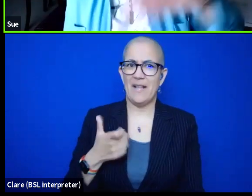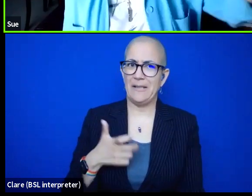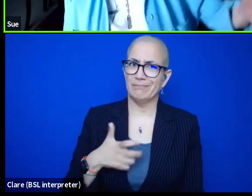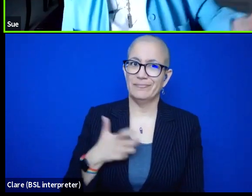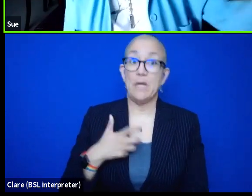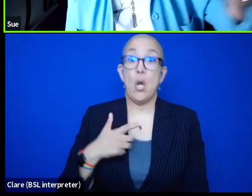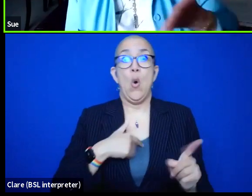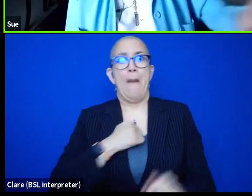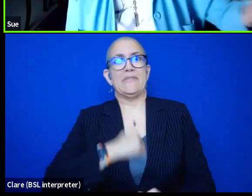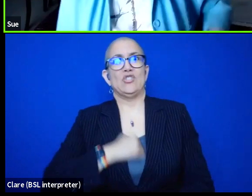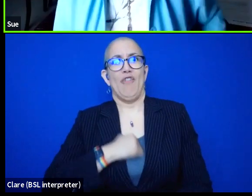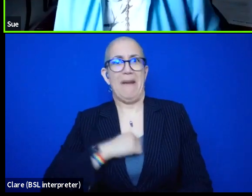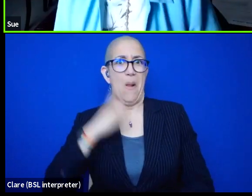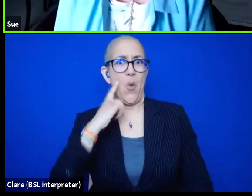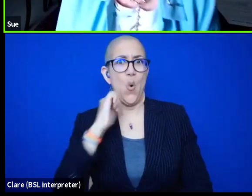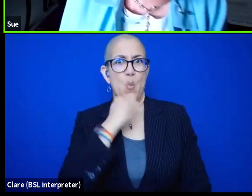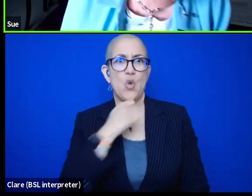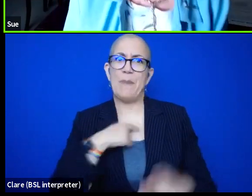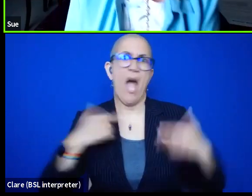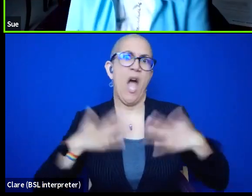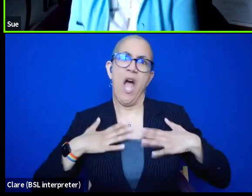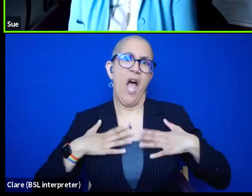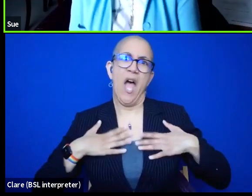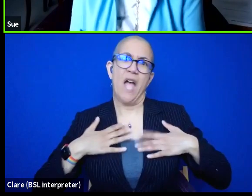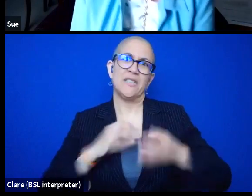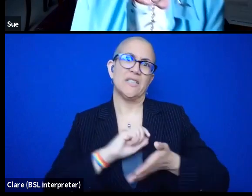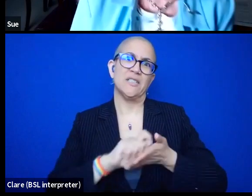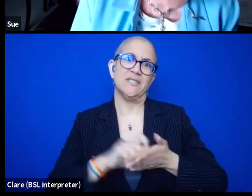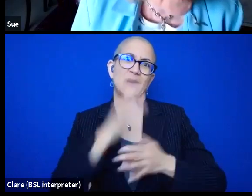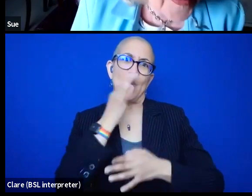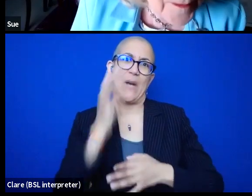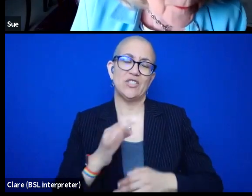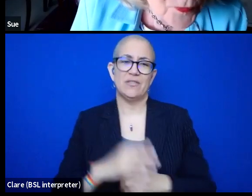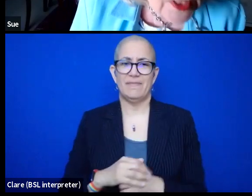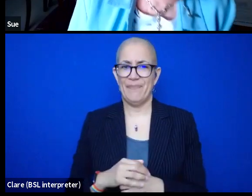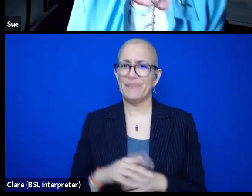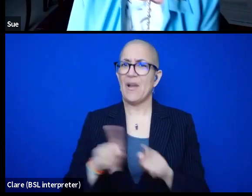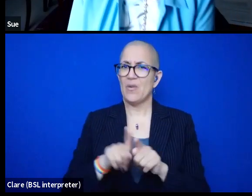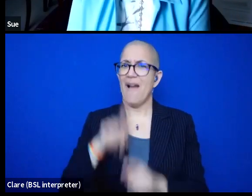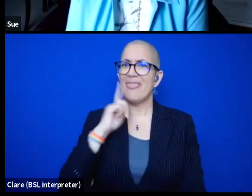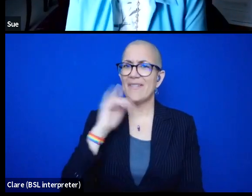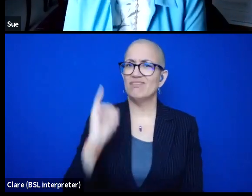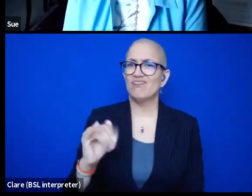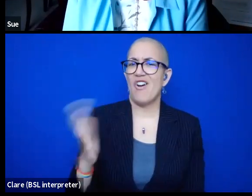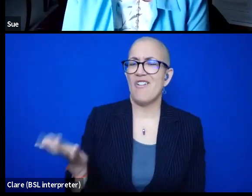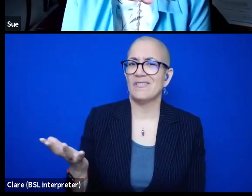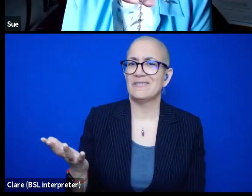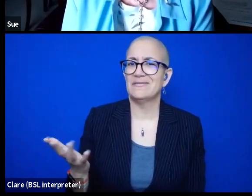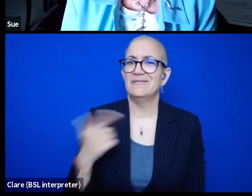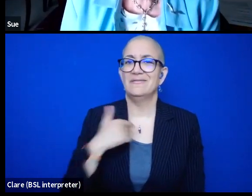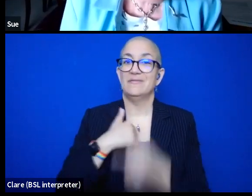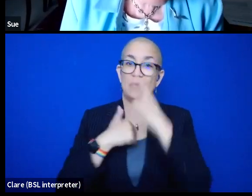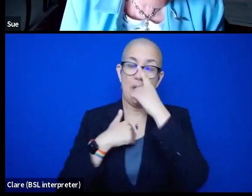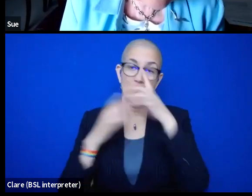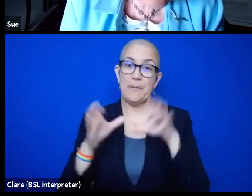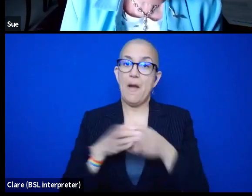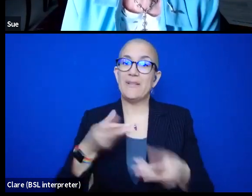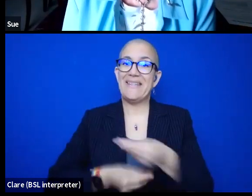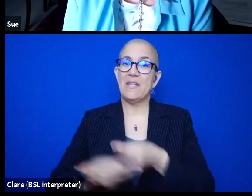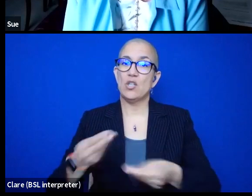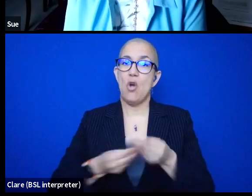I realised you would, but I didn't phrase this question. Well, I also think the premise is wrong. First of all, when I was the party's economics